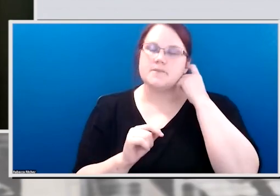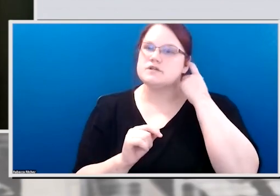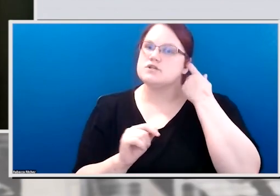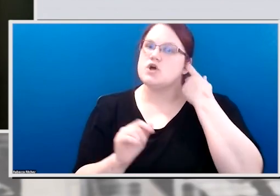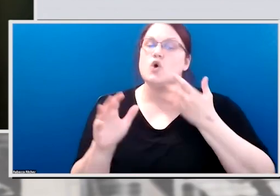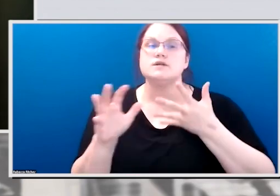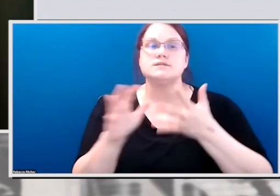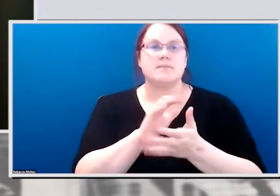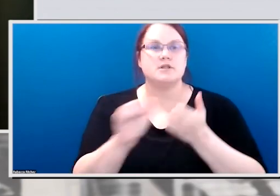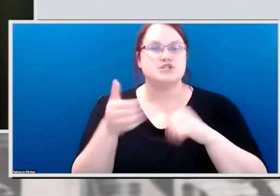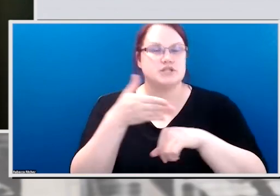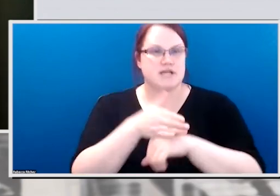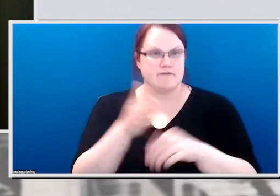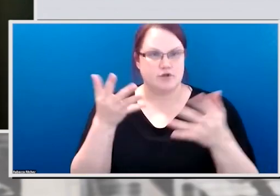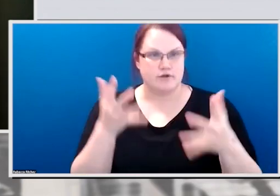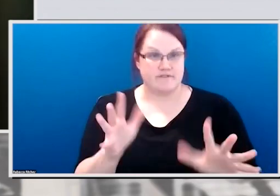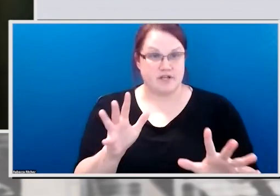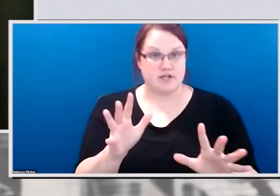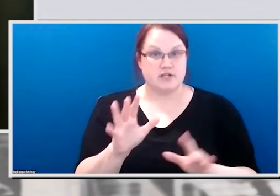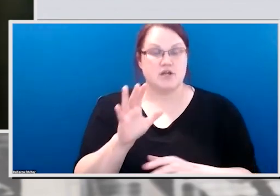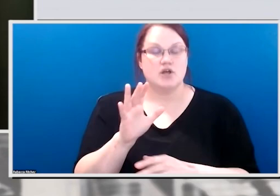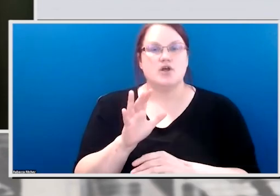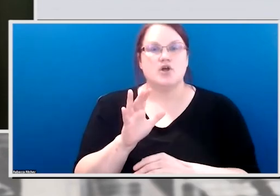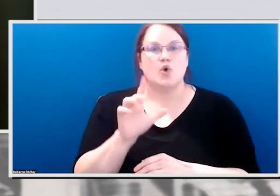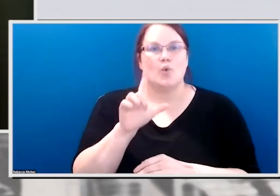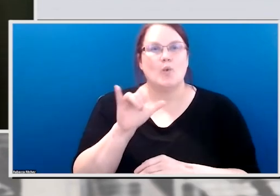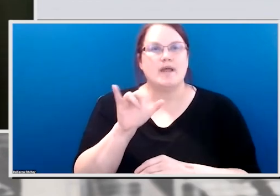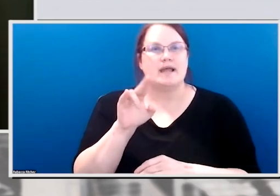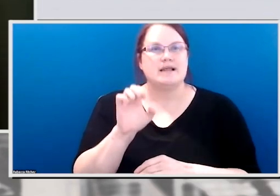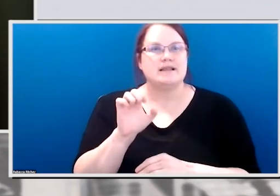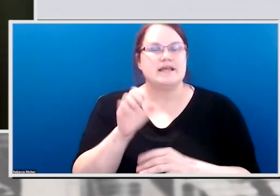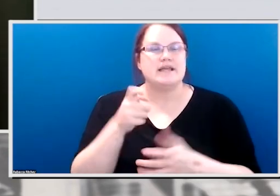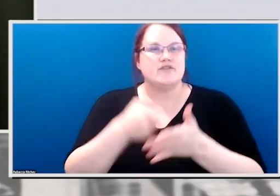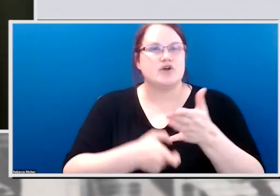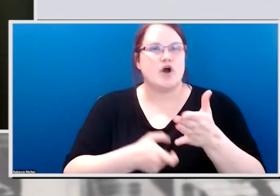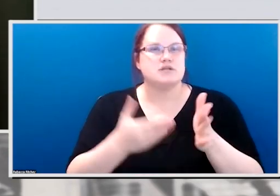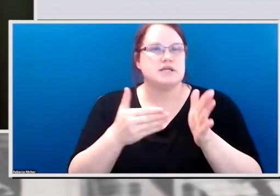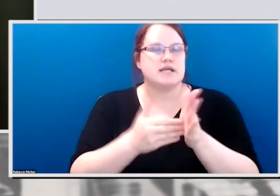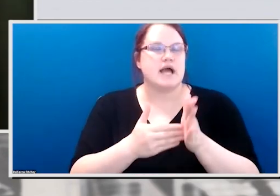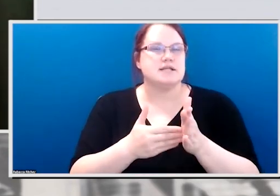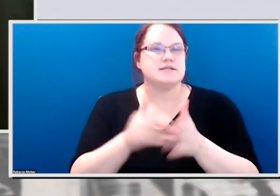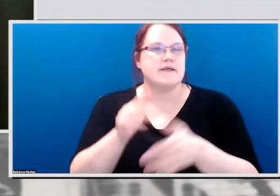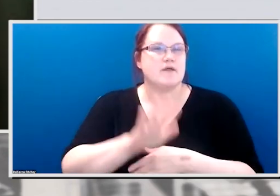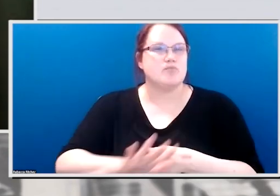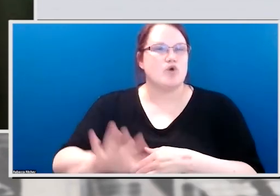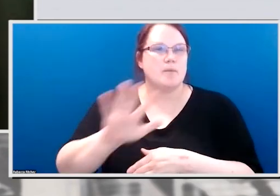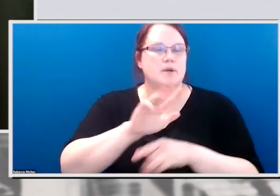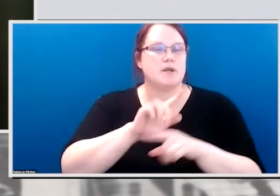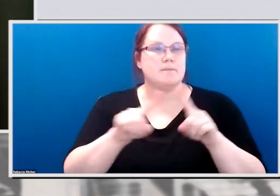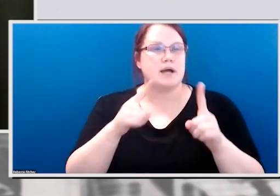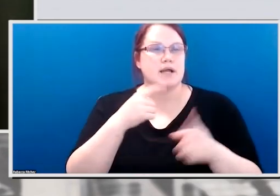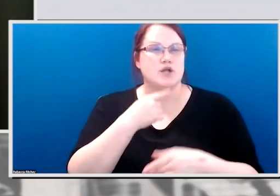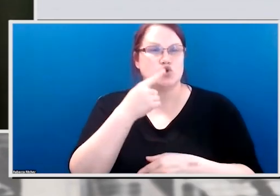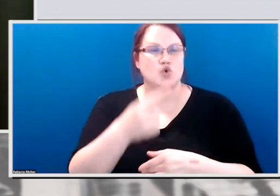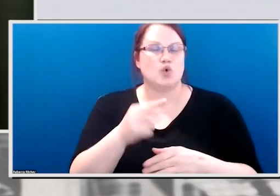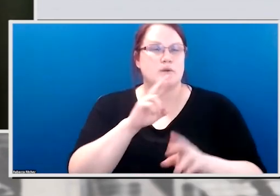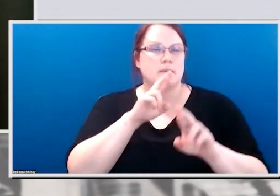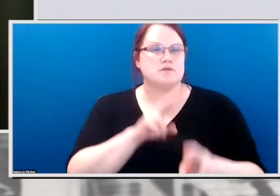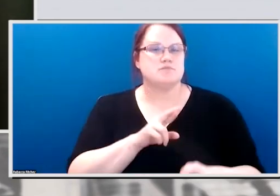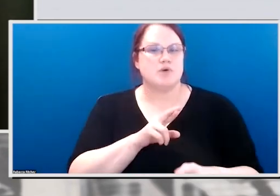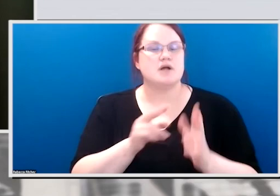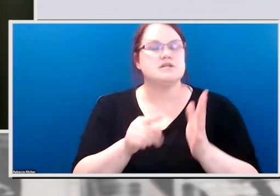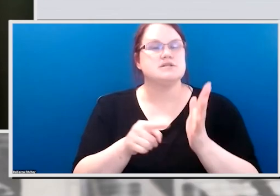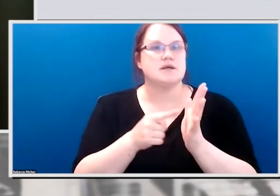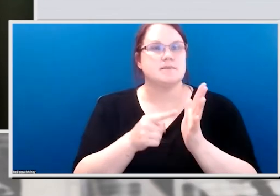demolition after it's performed, we do lien the cost of that demolition against the property. But as I noted in my response, oftentimes the owner